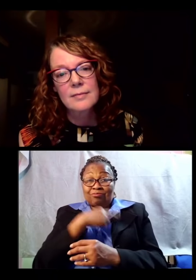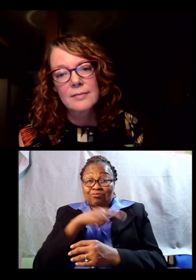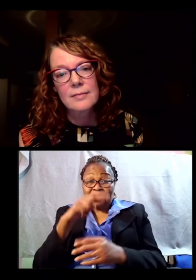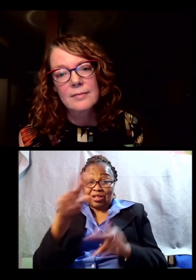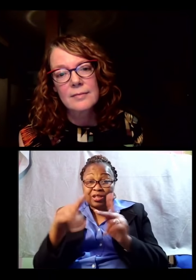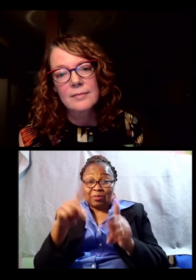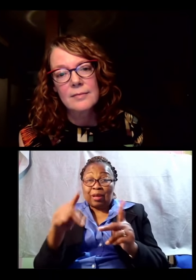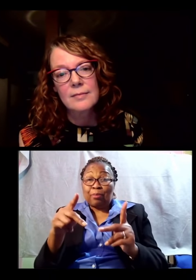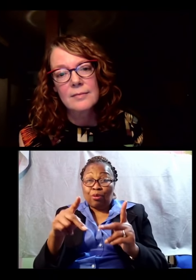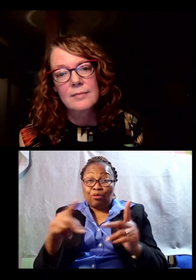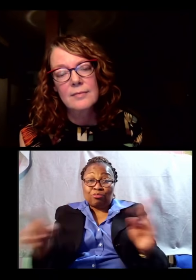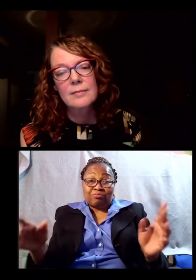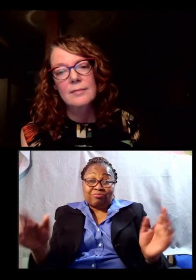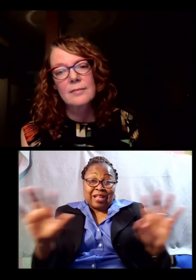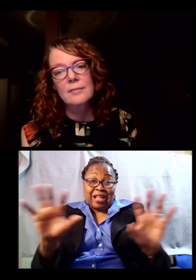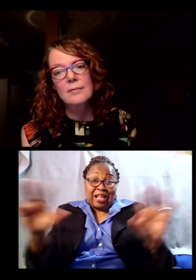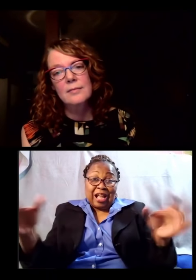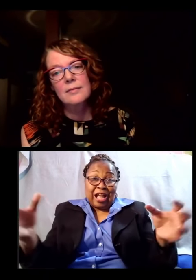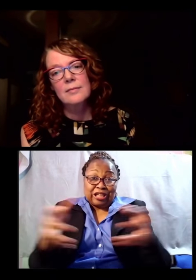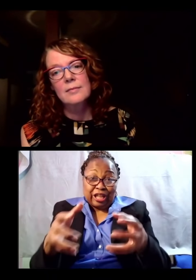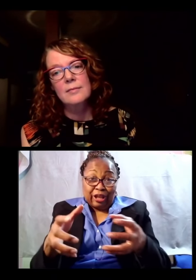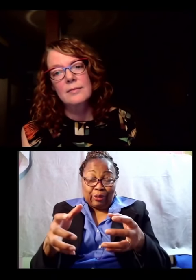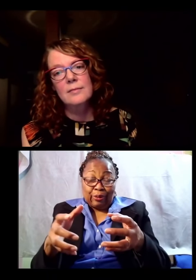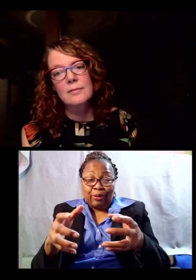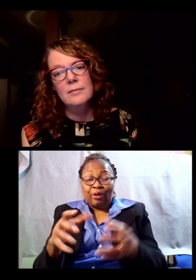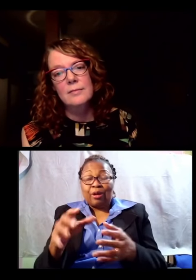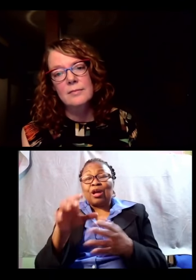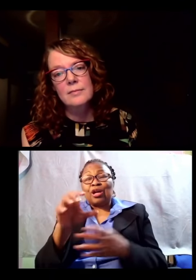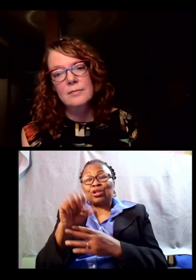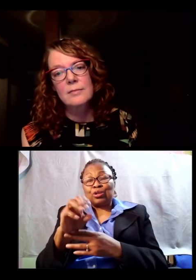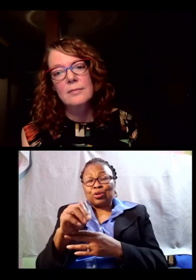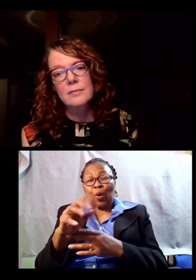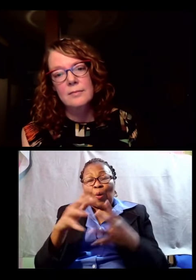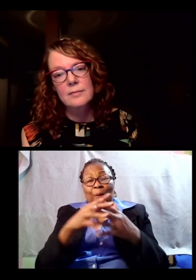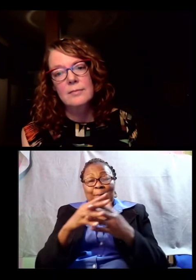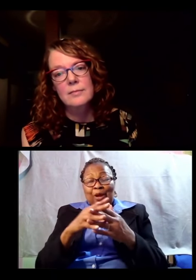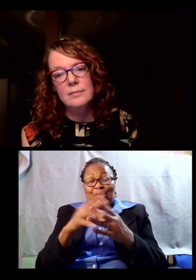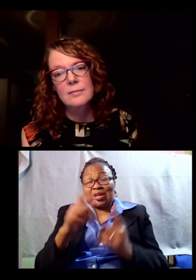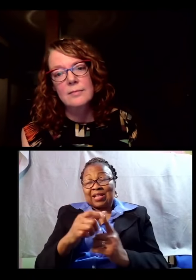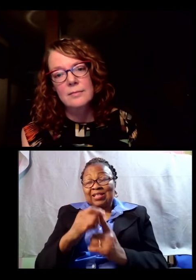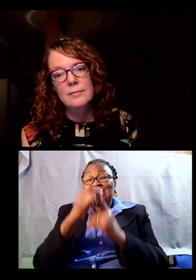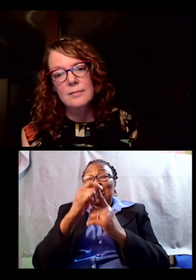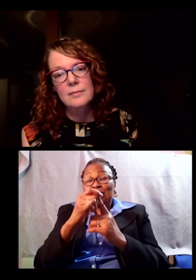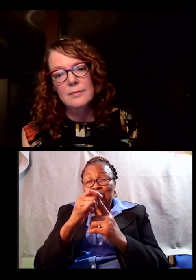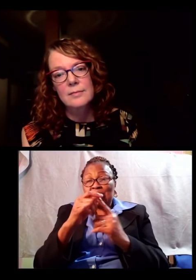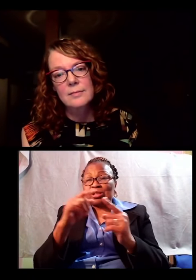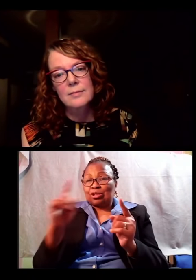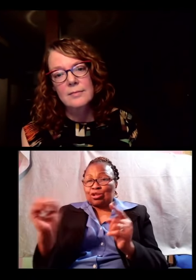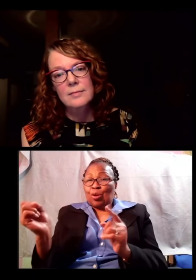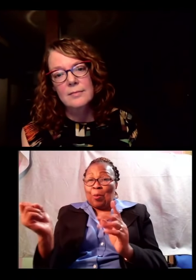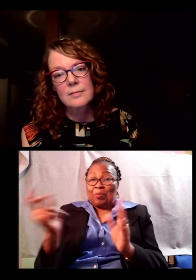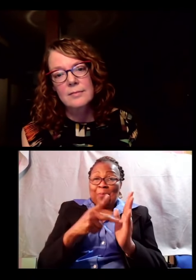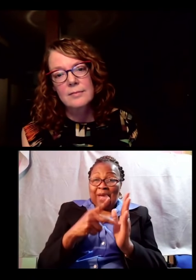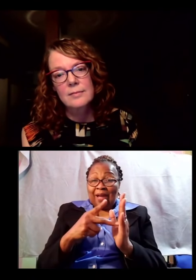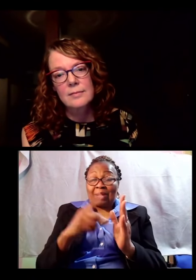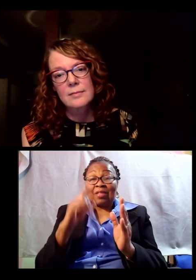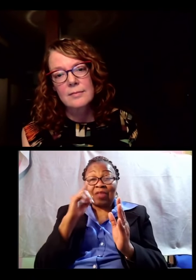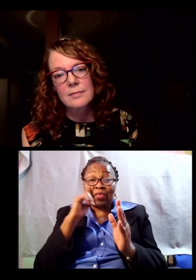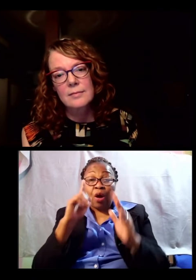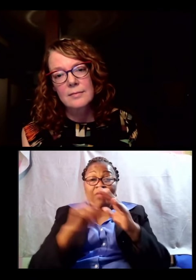So American exceptionalism goes right back there. They thought they were escaping England. They were going